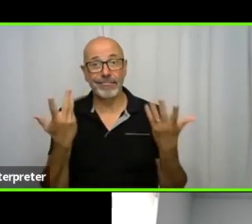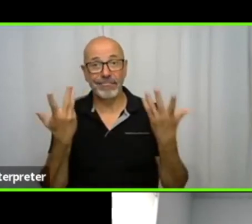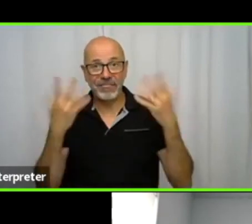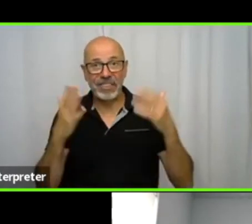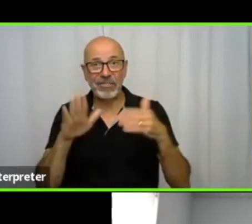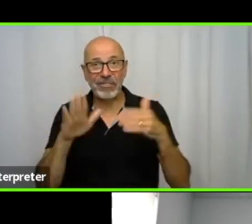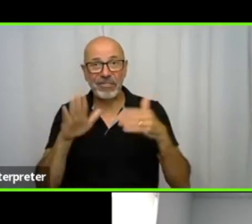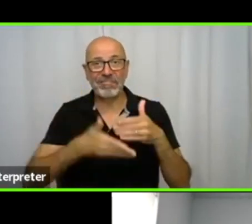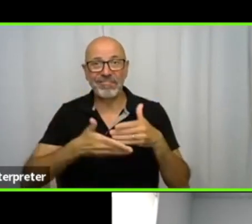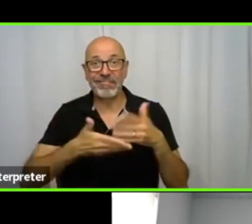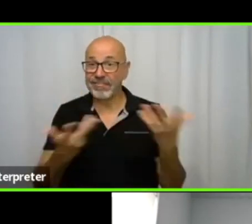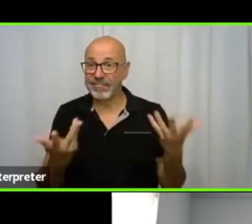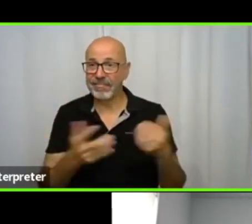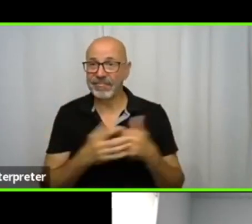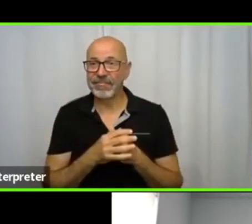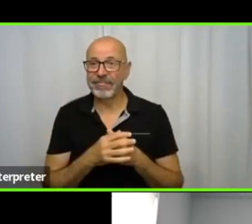close.